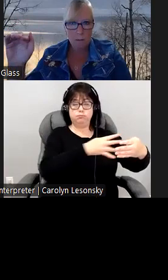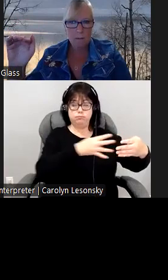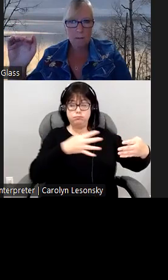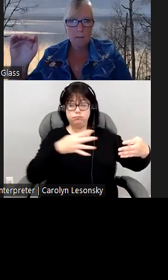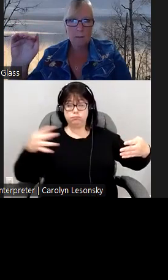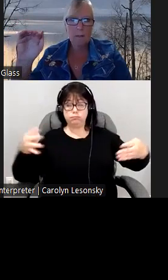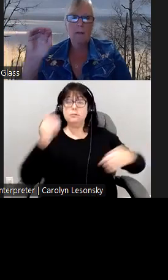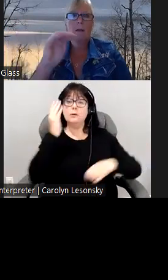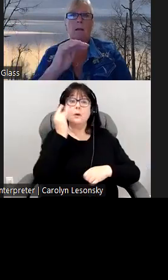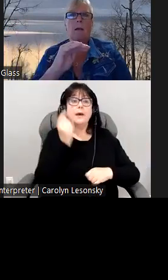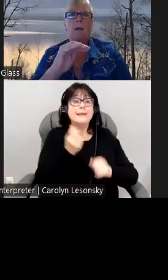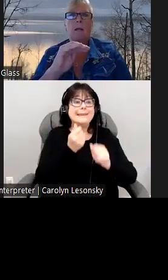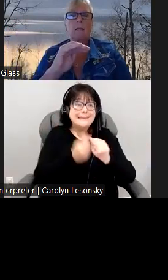row,